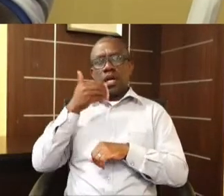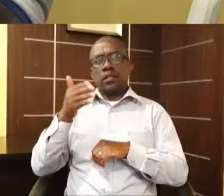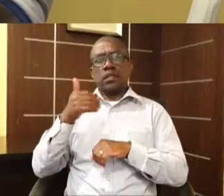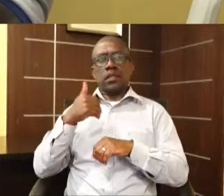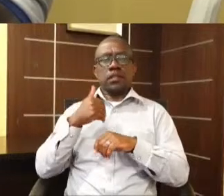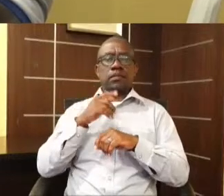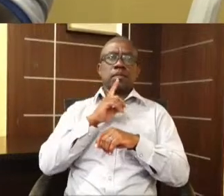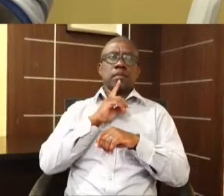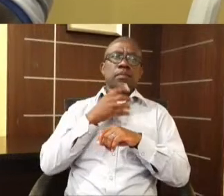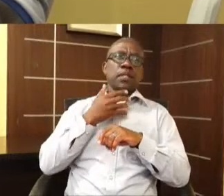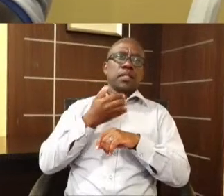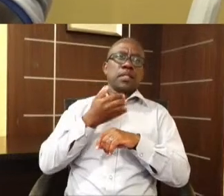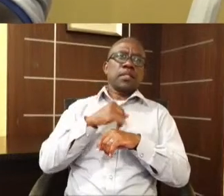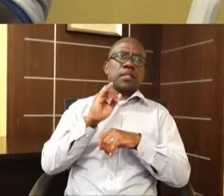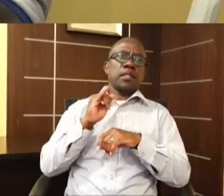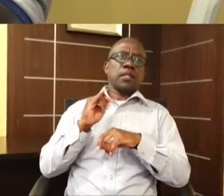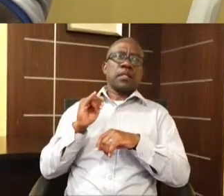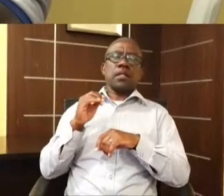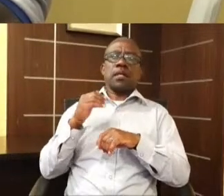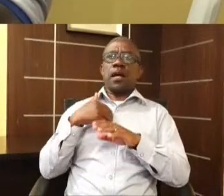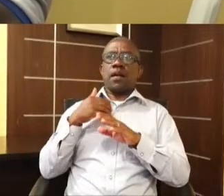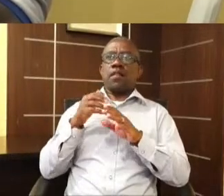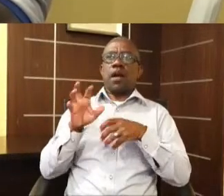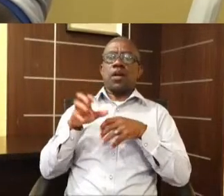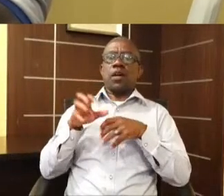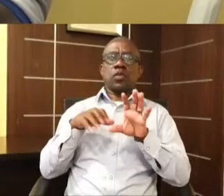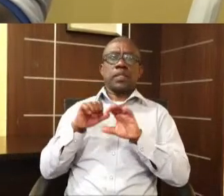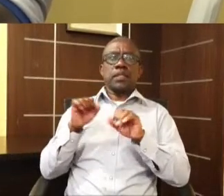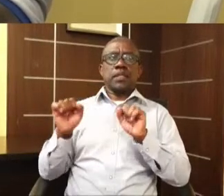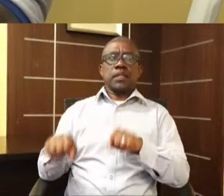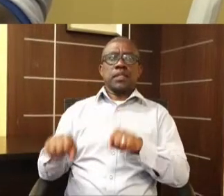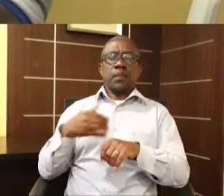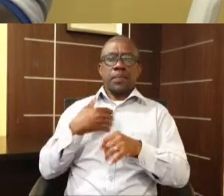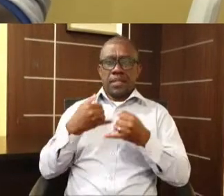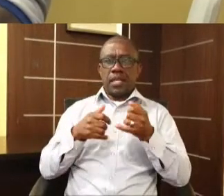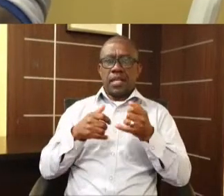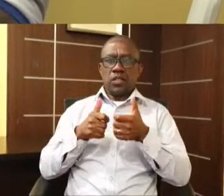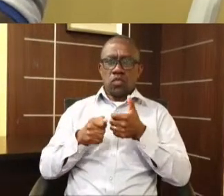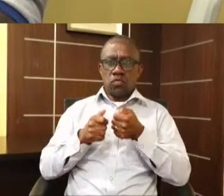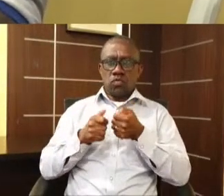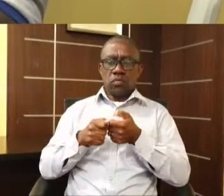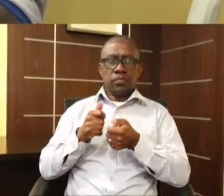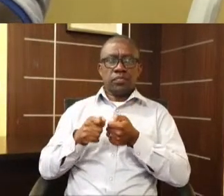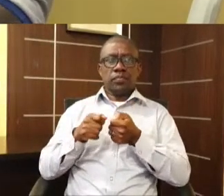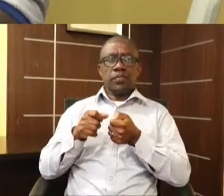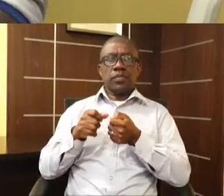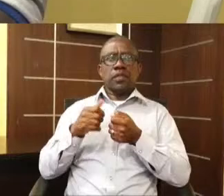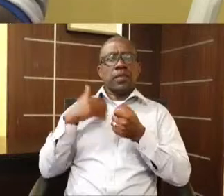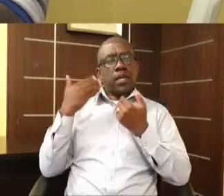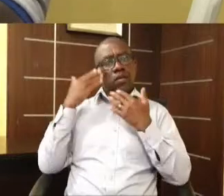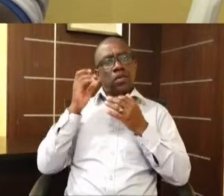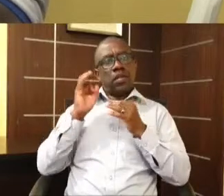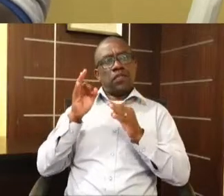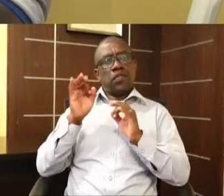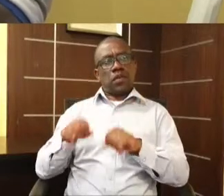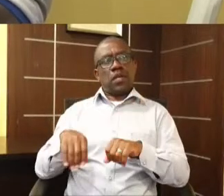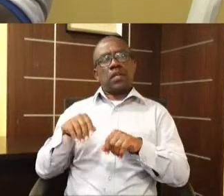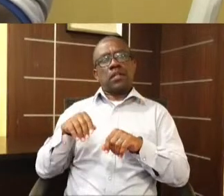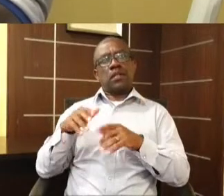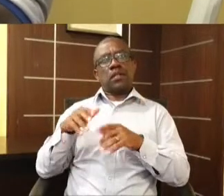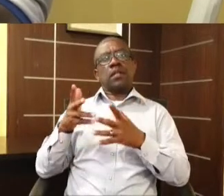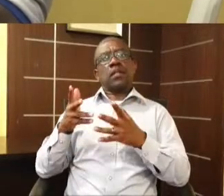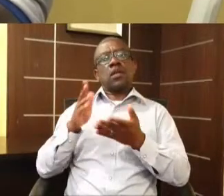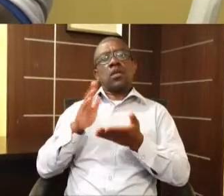me that it is an automated system. So I was wondering if you could, without heavy investment,